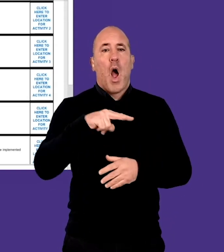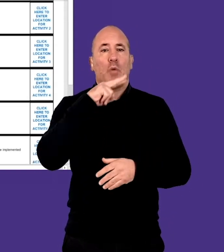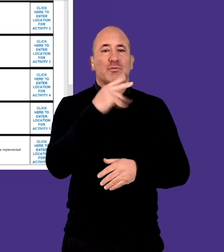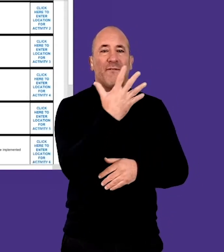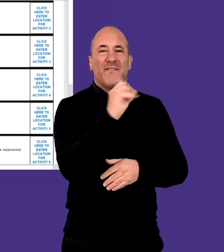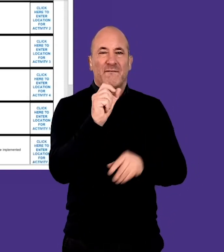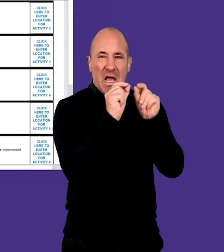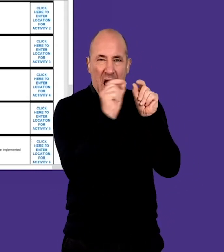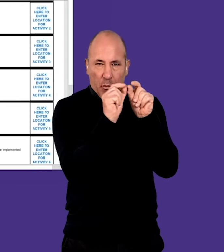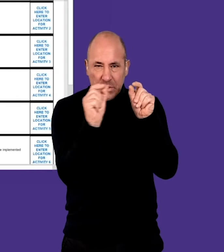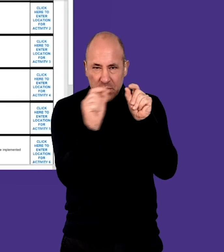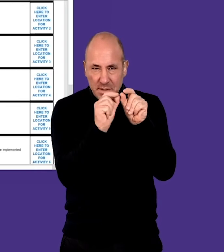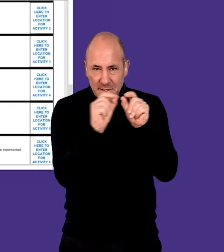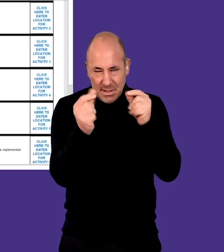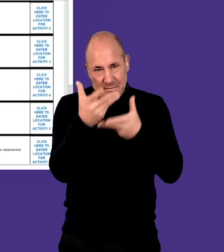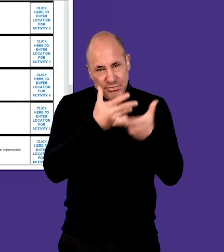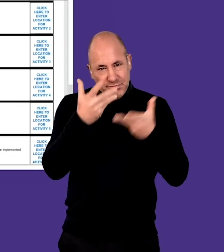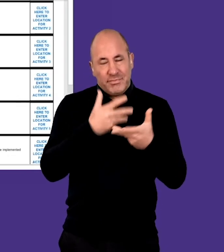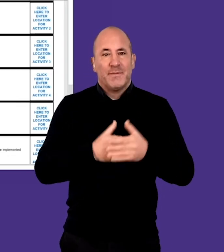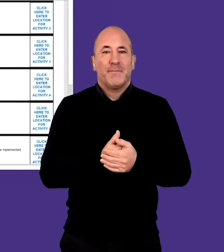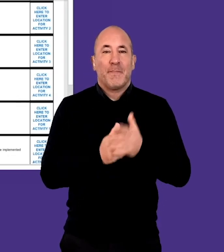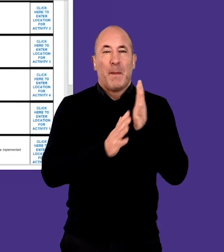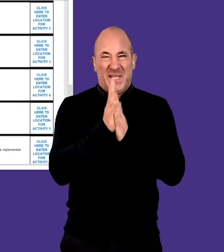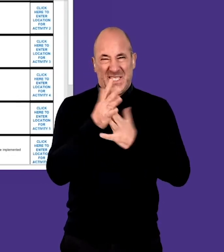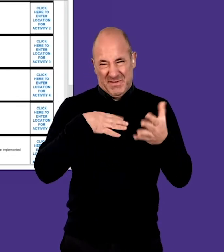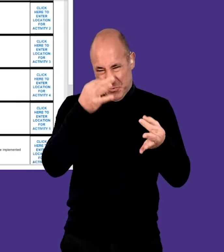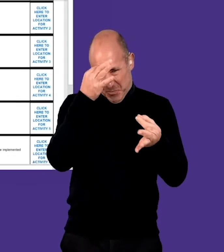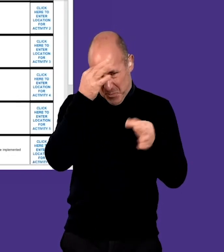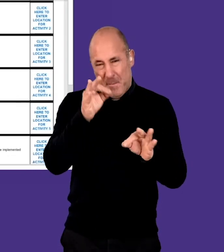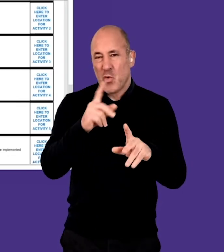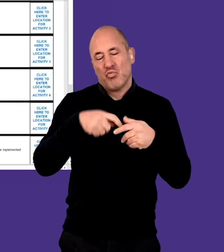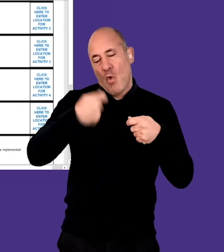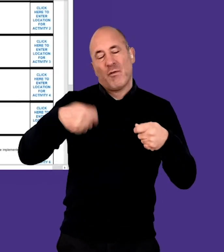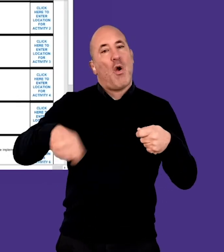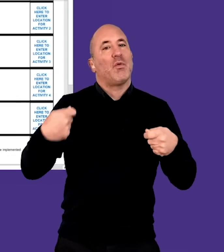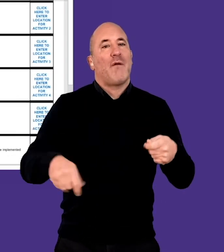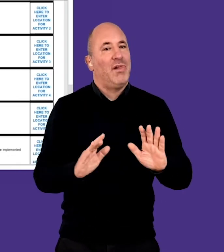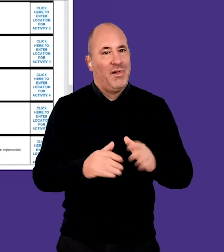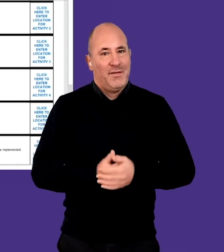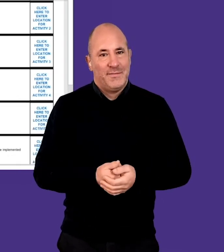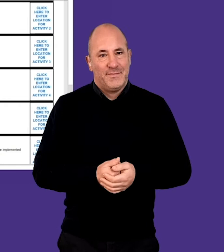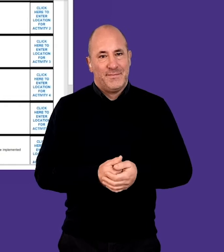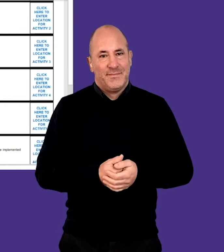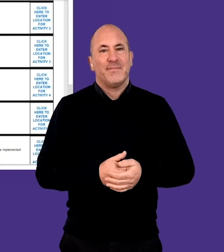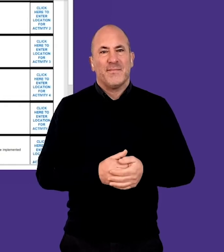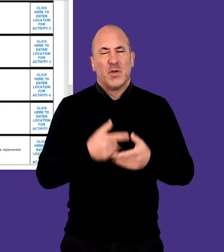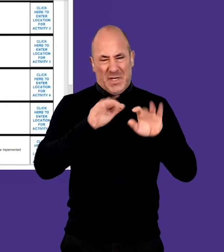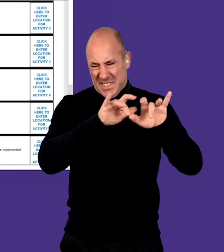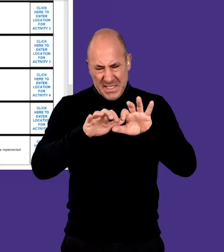up to 250 characters to describe your proposed activity. This means you'll need to be as concise as